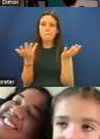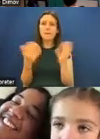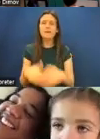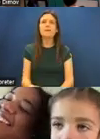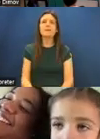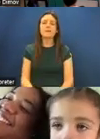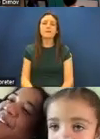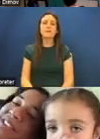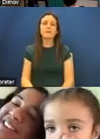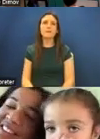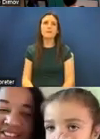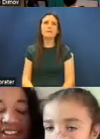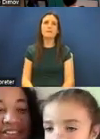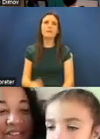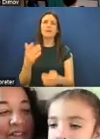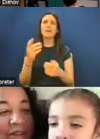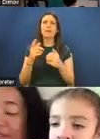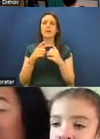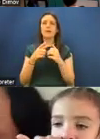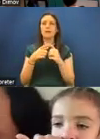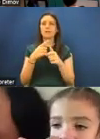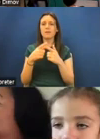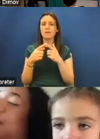And it was kind of the same